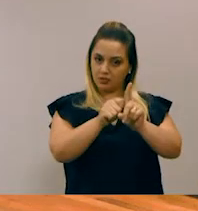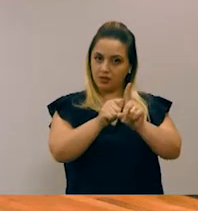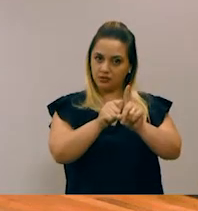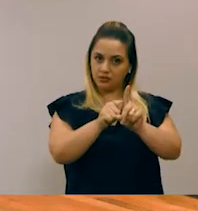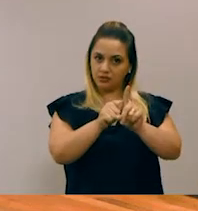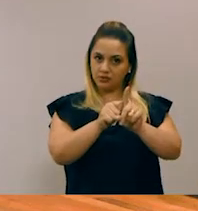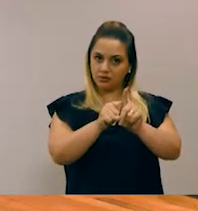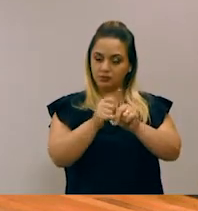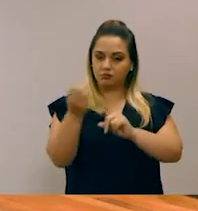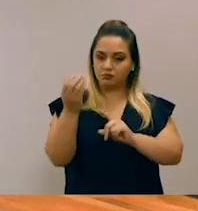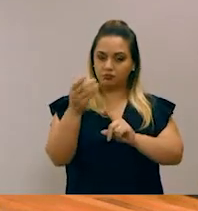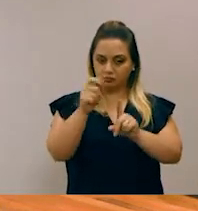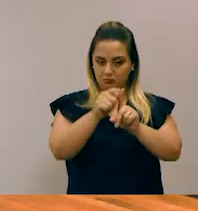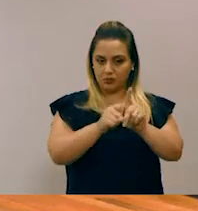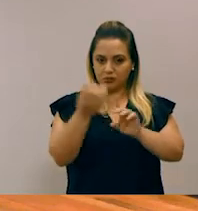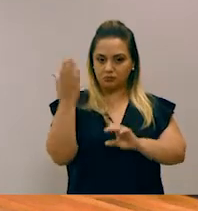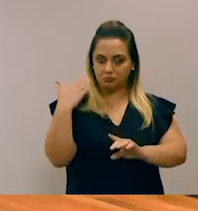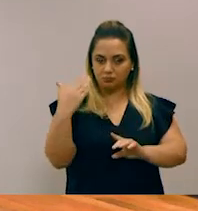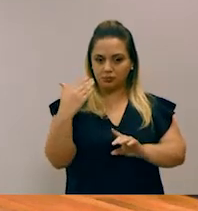year, and